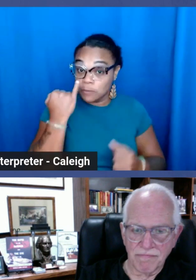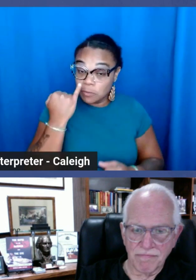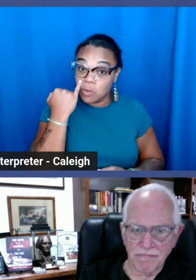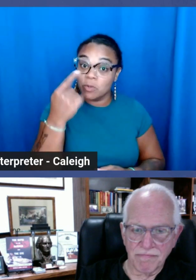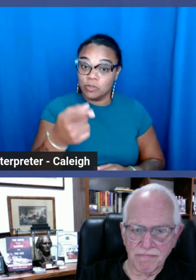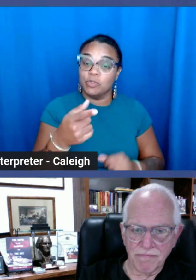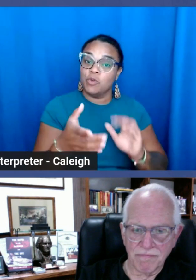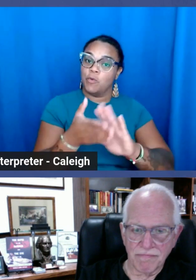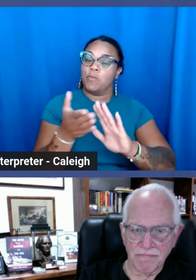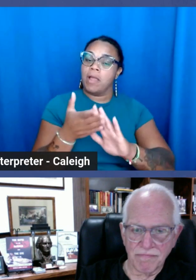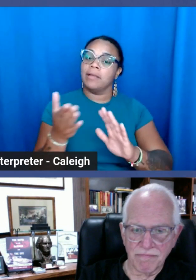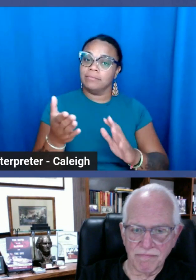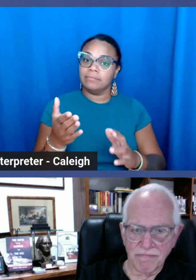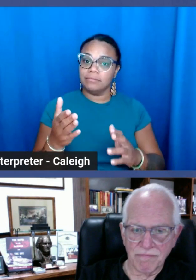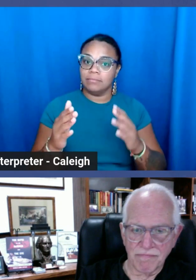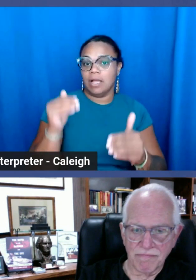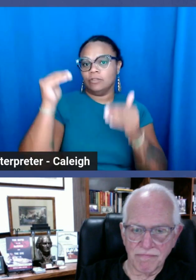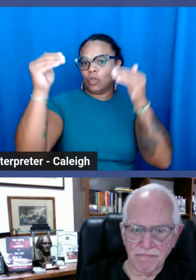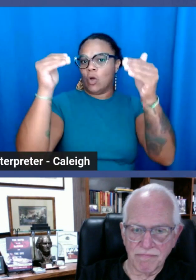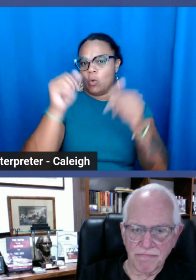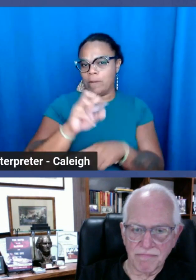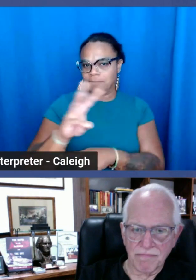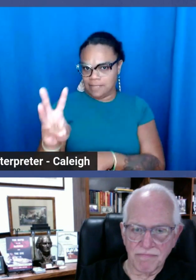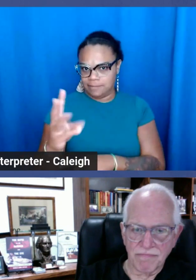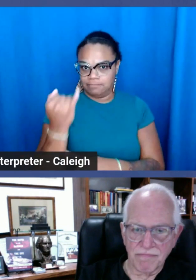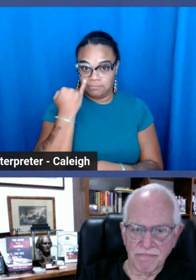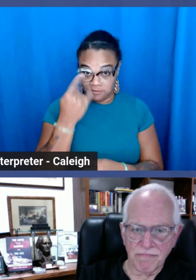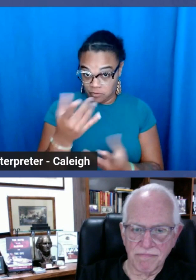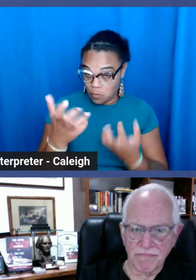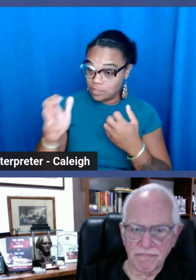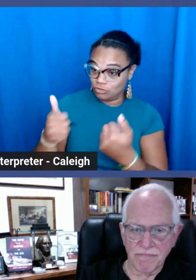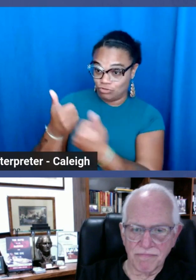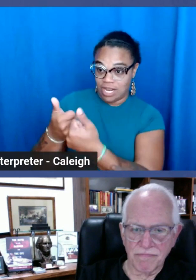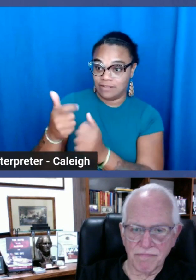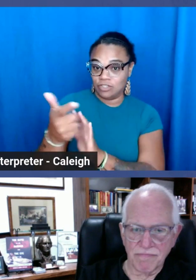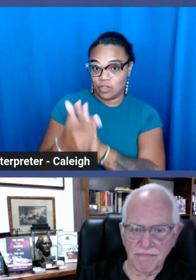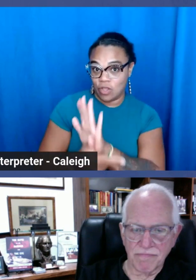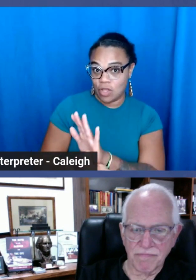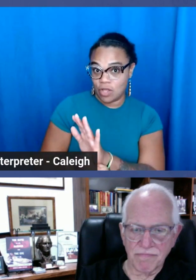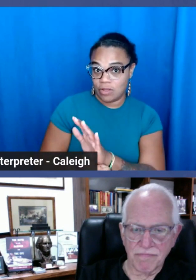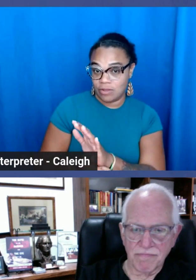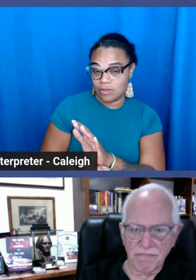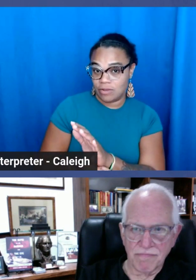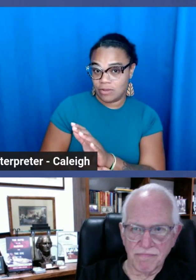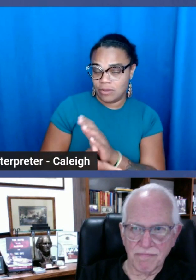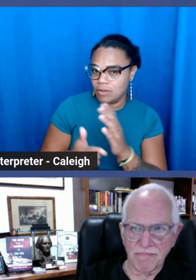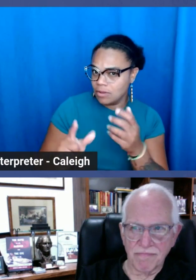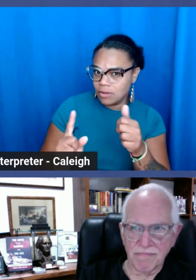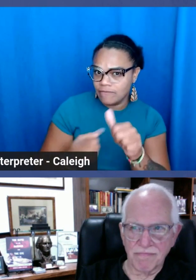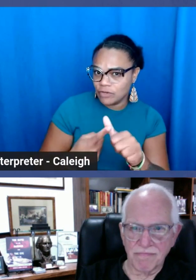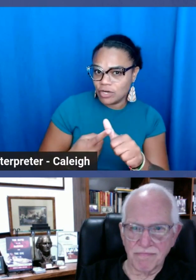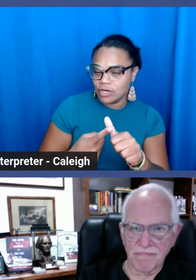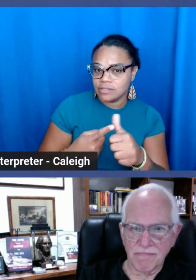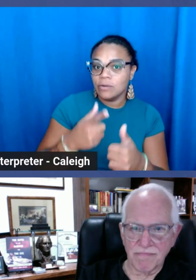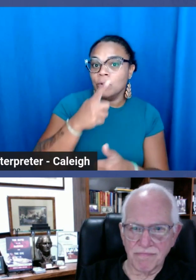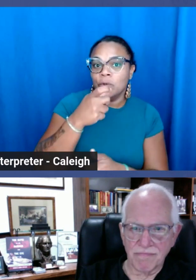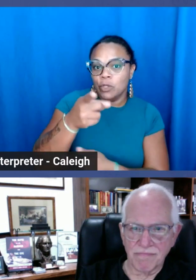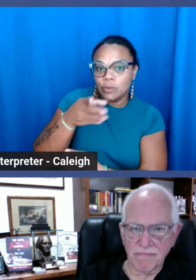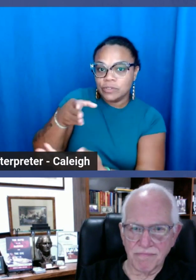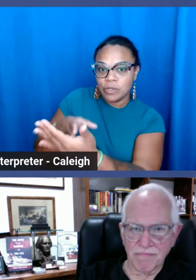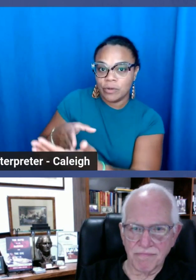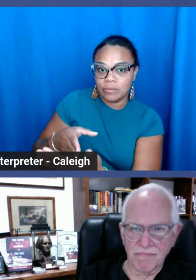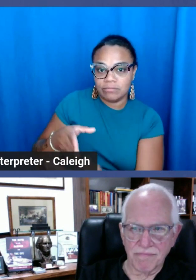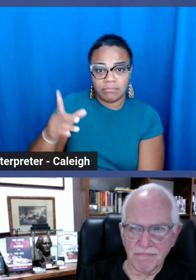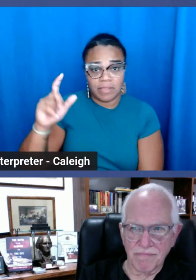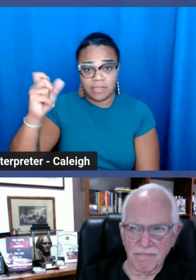operator and you want to challenge one of these laws, the question is, who do you sue? The government cannot enforce most